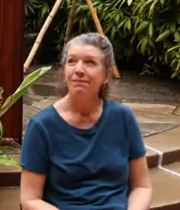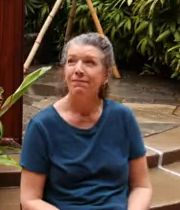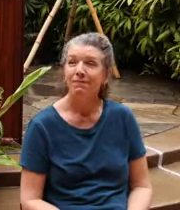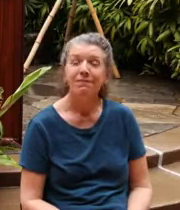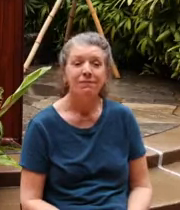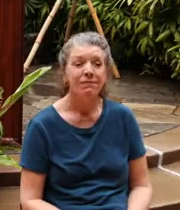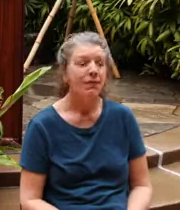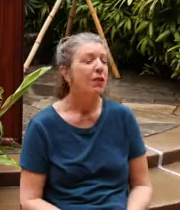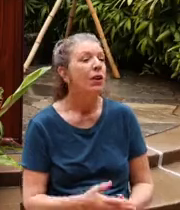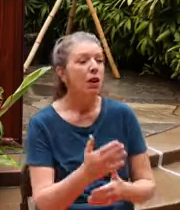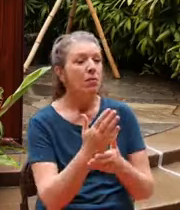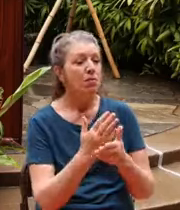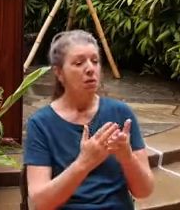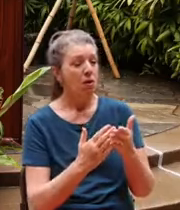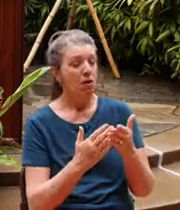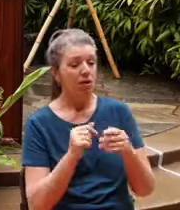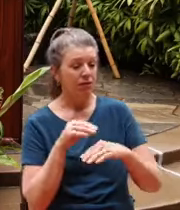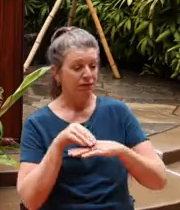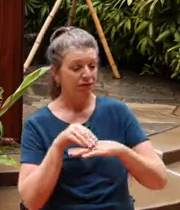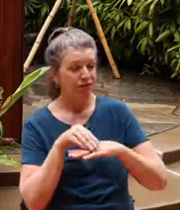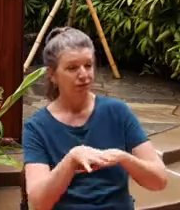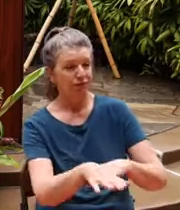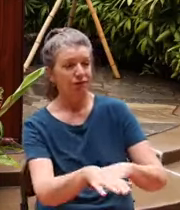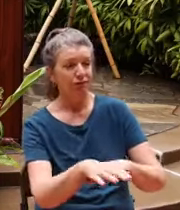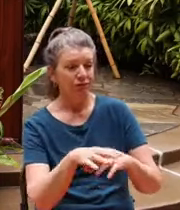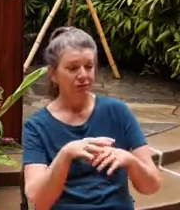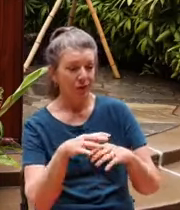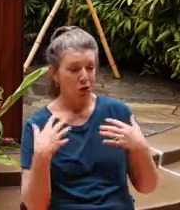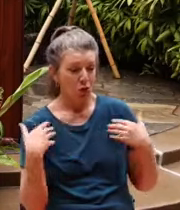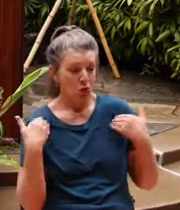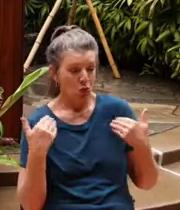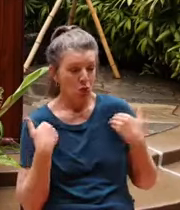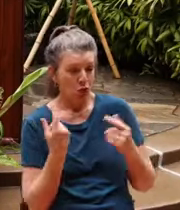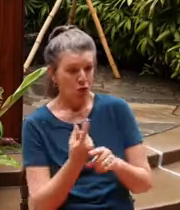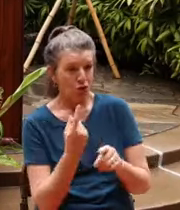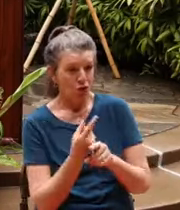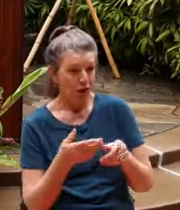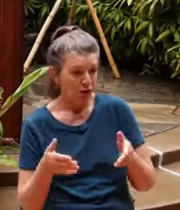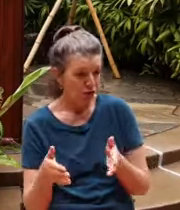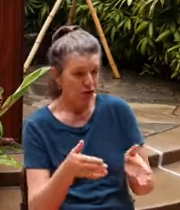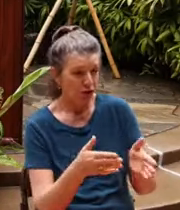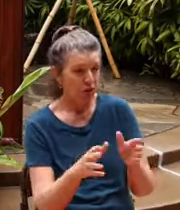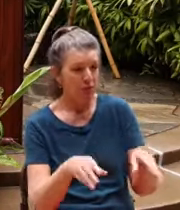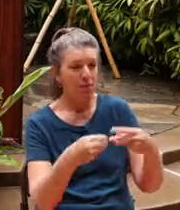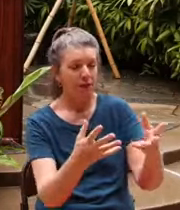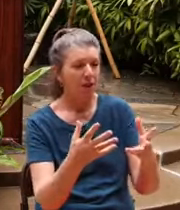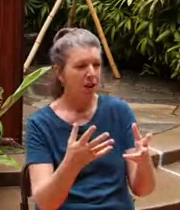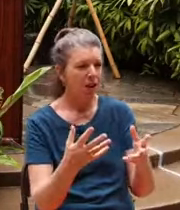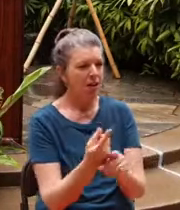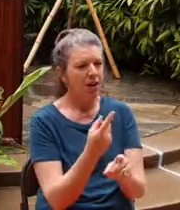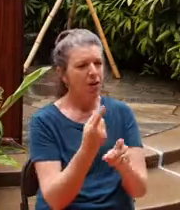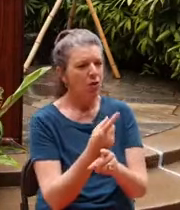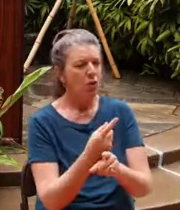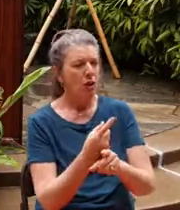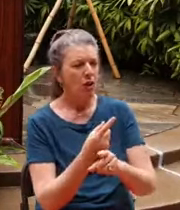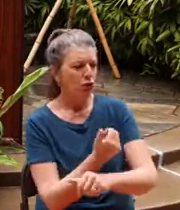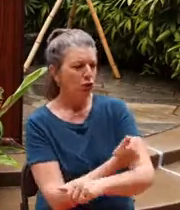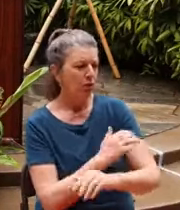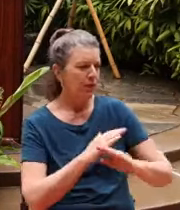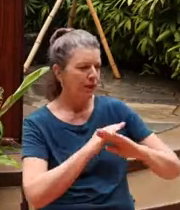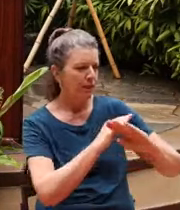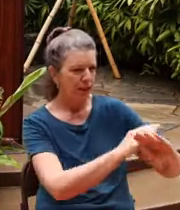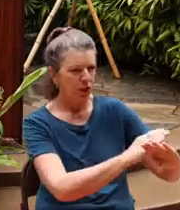Part of steering our youth in the right direction is providing adequate adolescent drug prevention